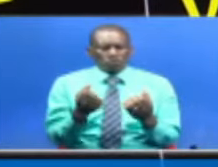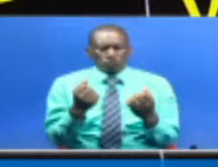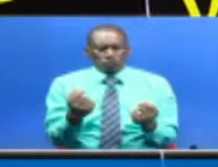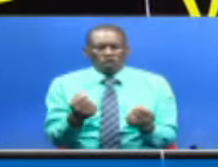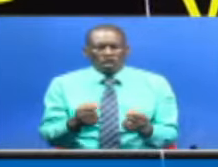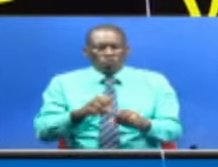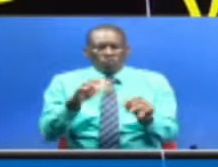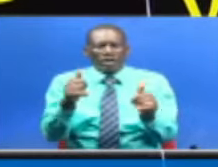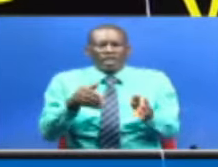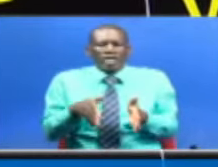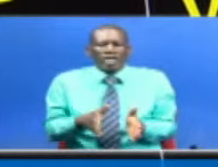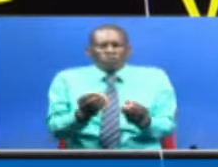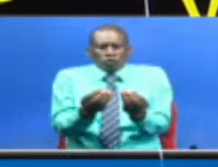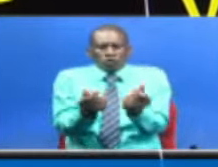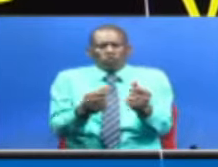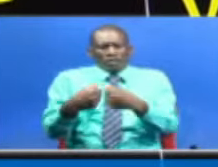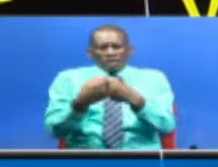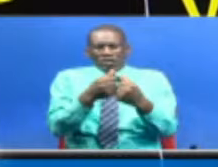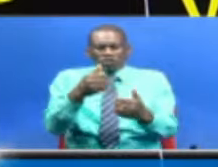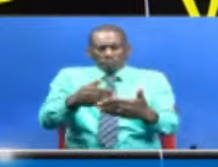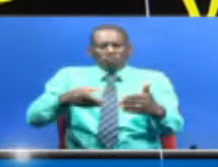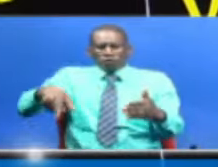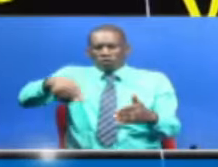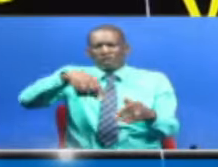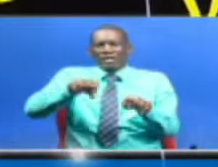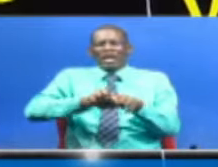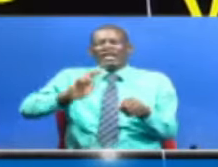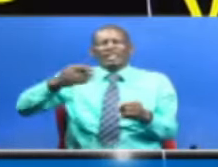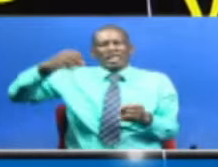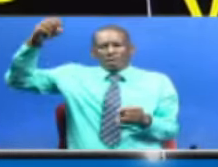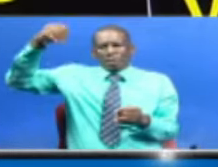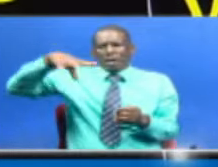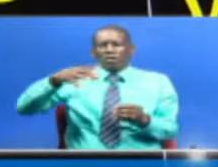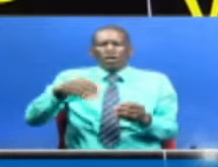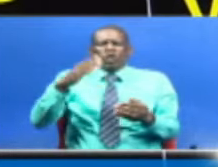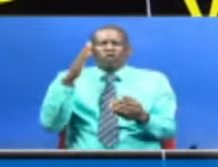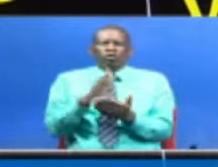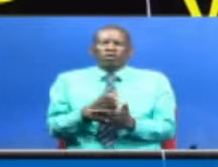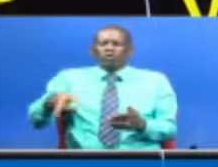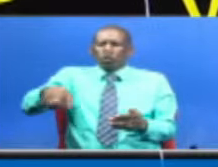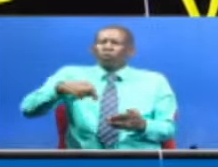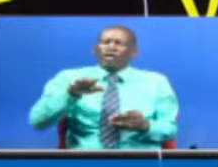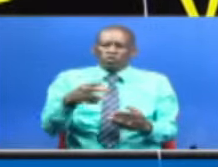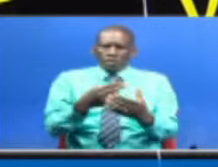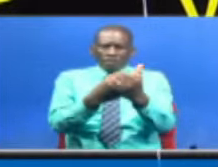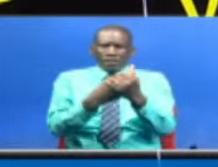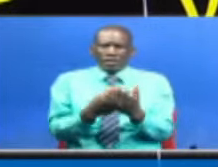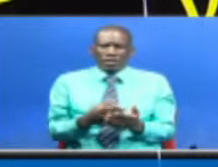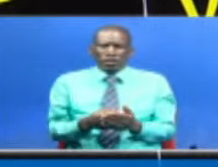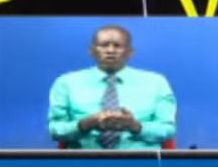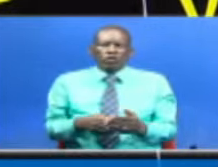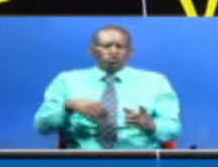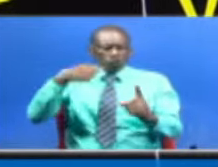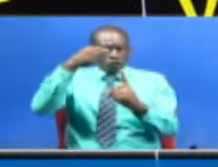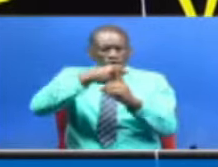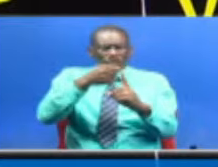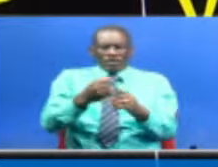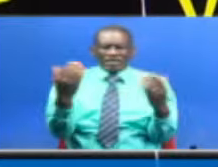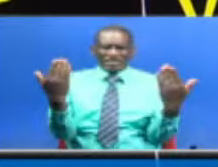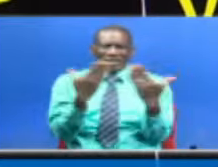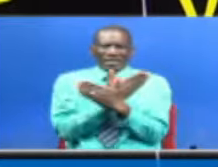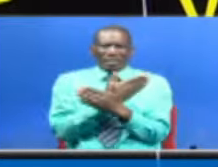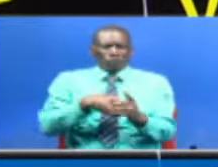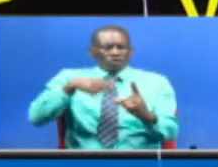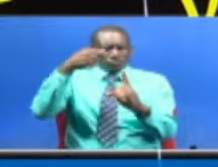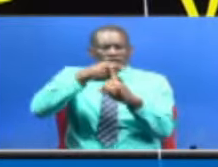terms of dealing with the challenges that befall us. But as Kenya Power, we are really your partners to battle darkness. You are partner in battling